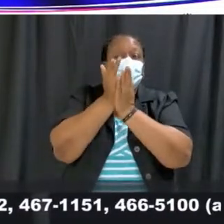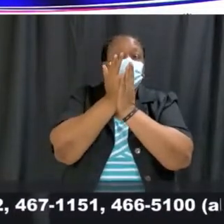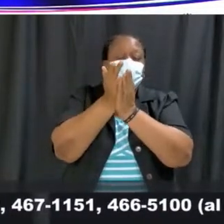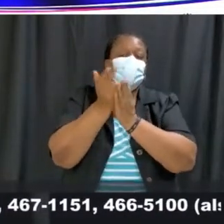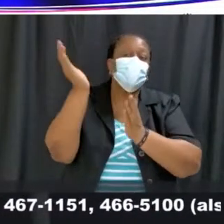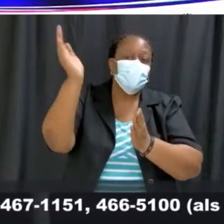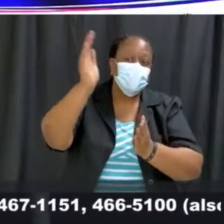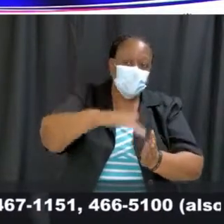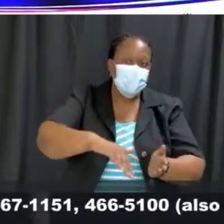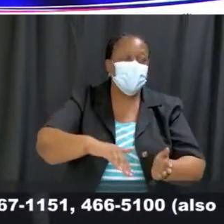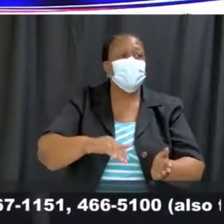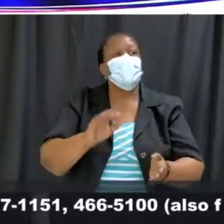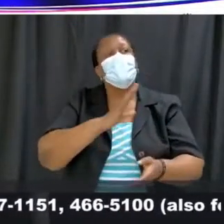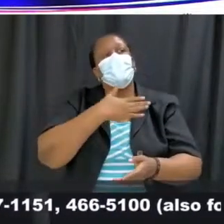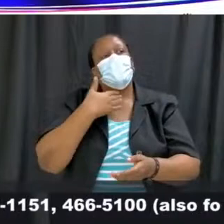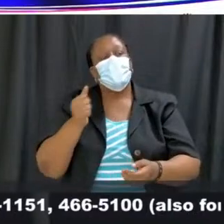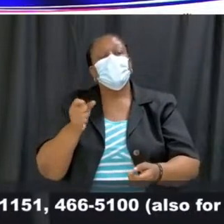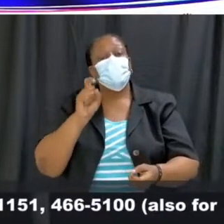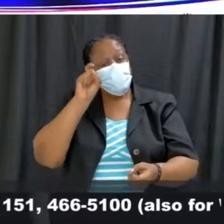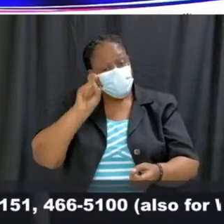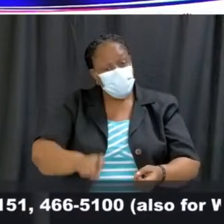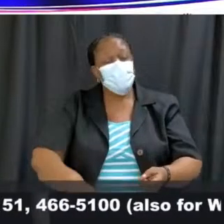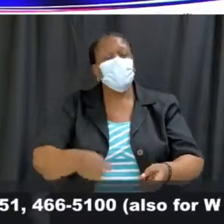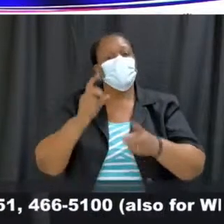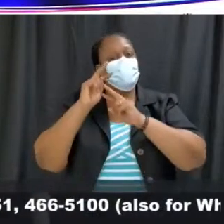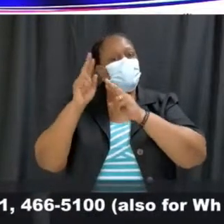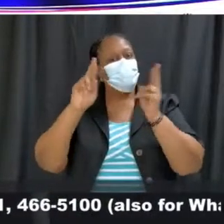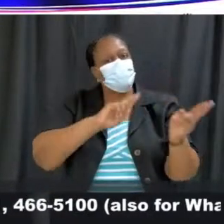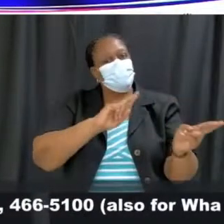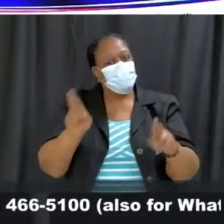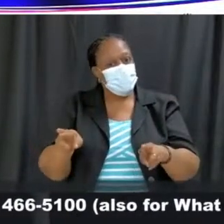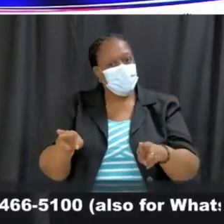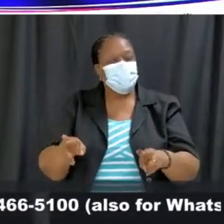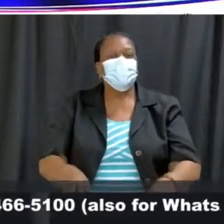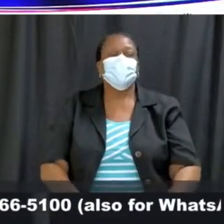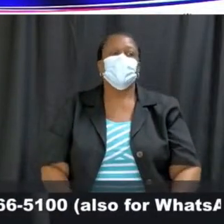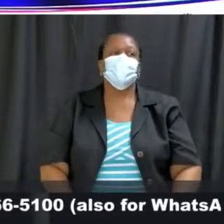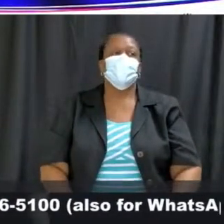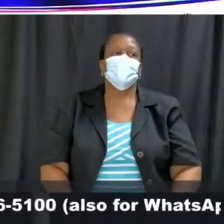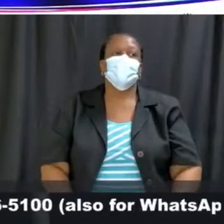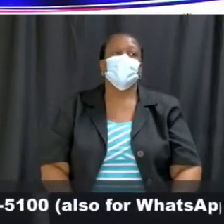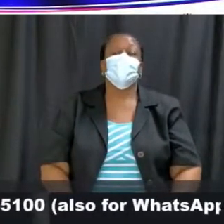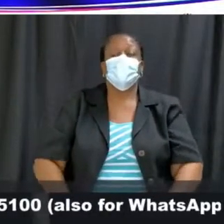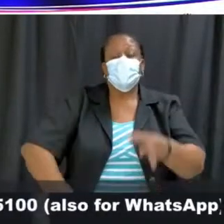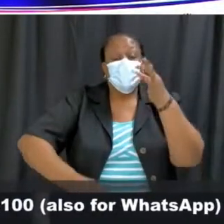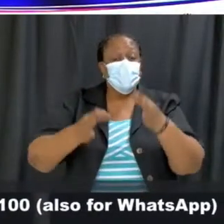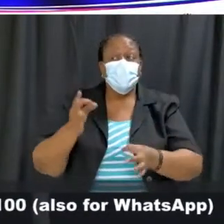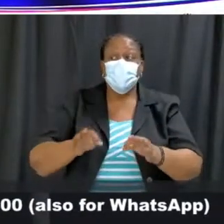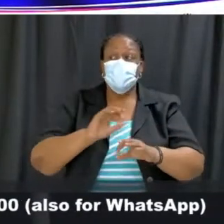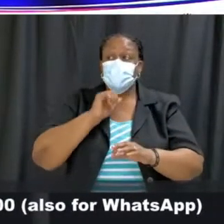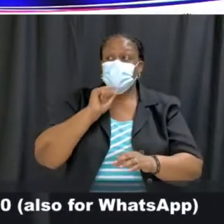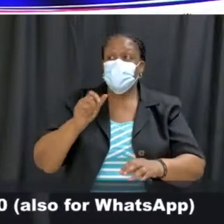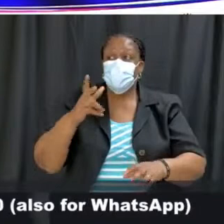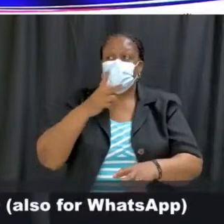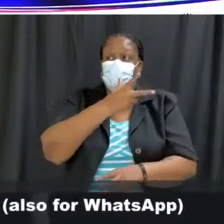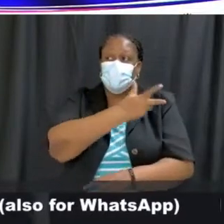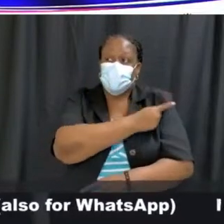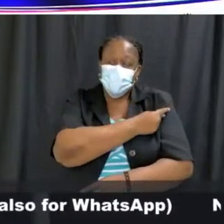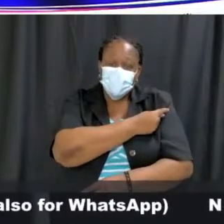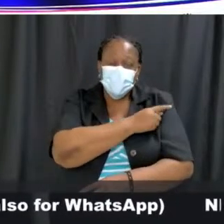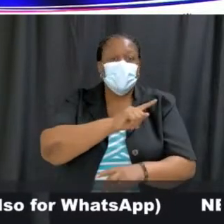this will be soon. However, you must be ready. If you do not meet the classification and the criteria set